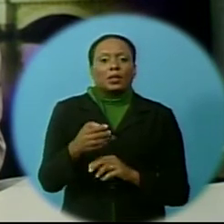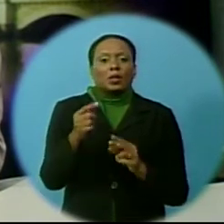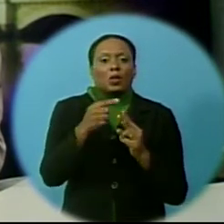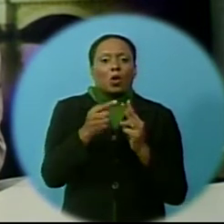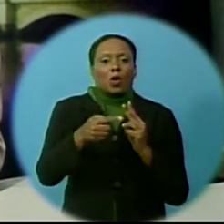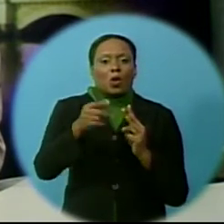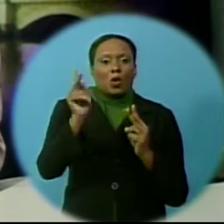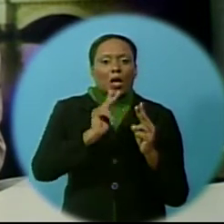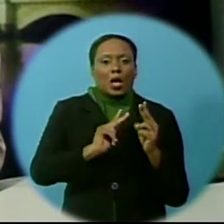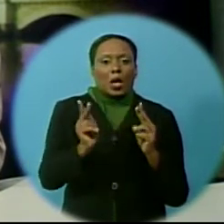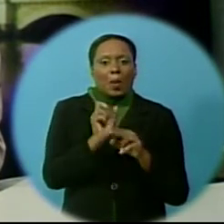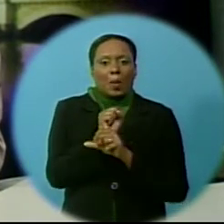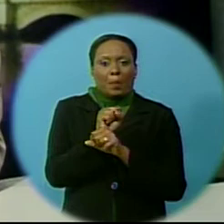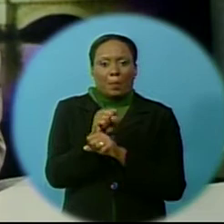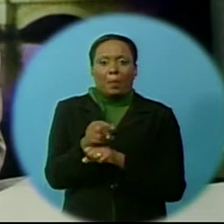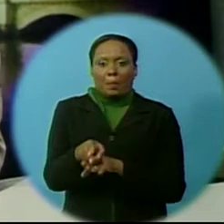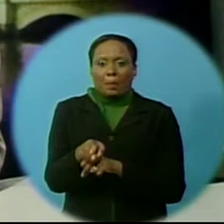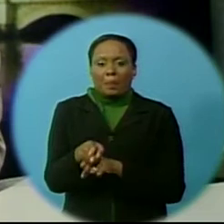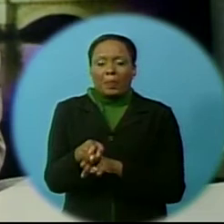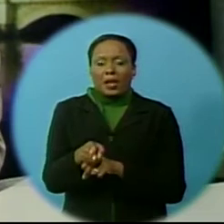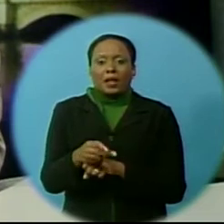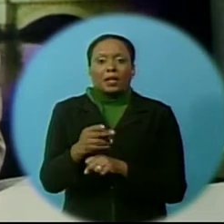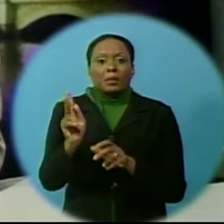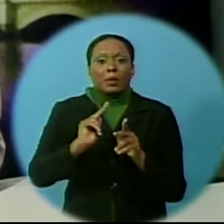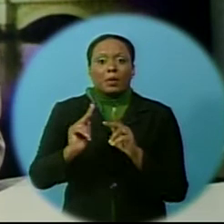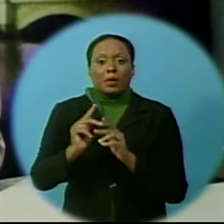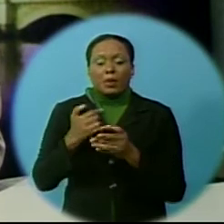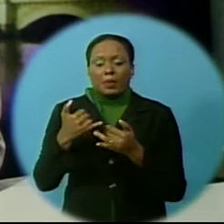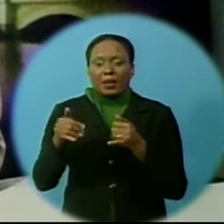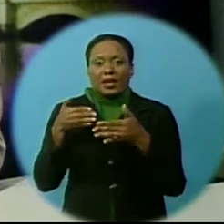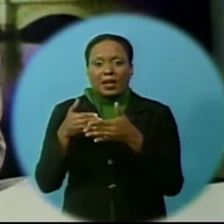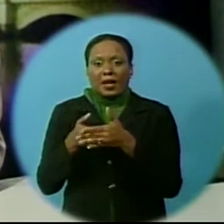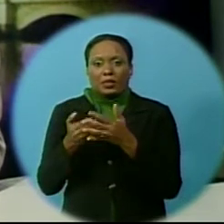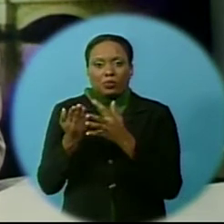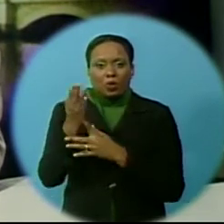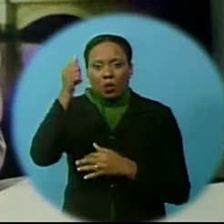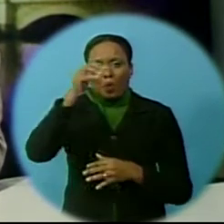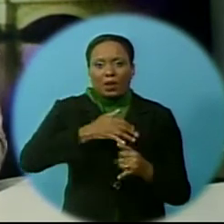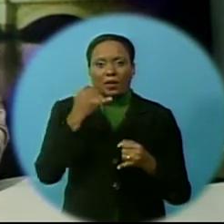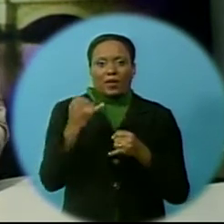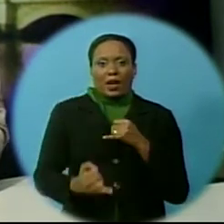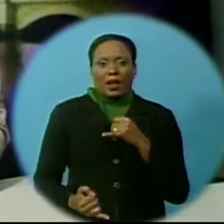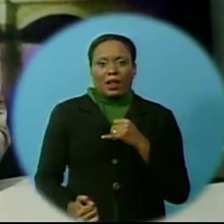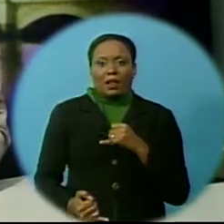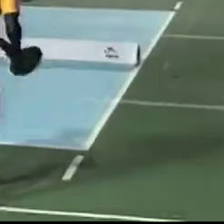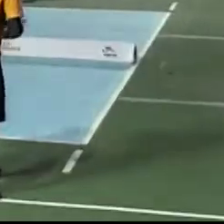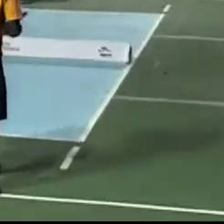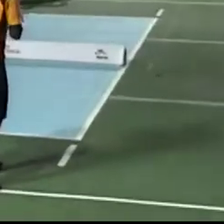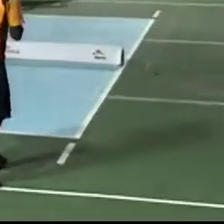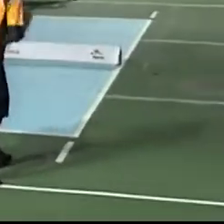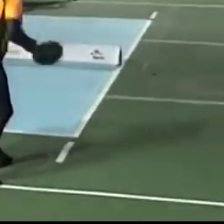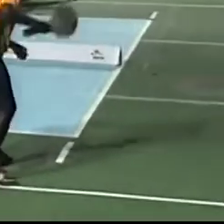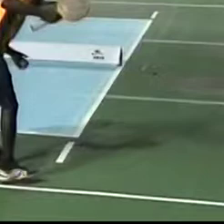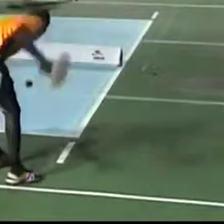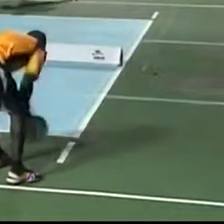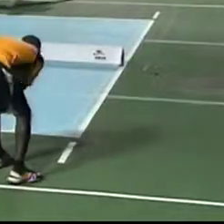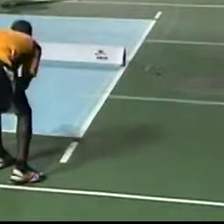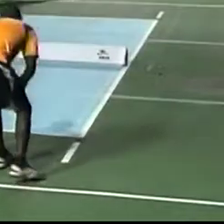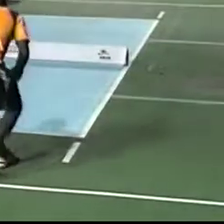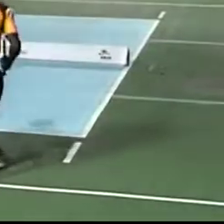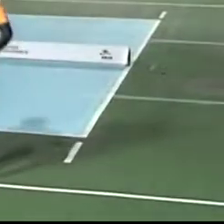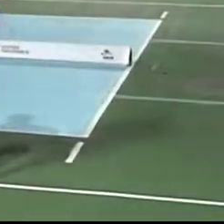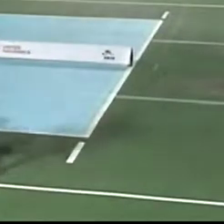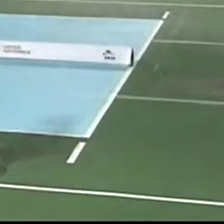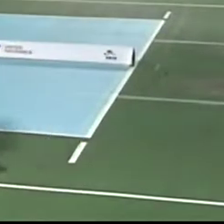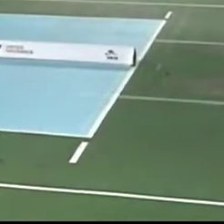Lilman Daniel and Mark Venom Griffith defeated their opponents to book their spots in the men's final. Curtis Jones closest to the screen